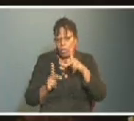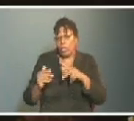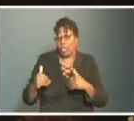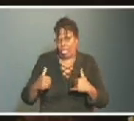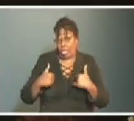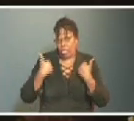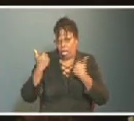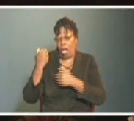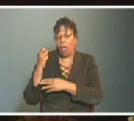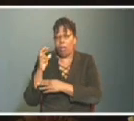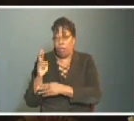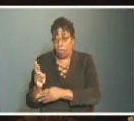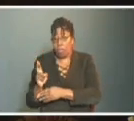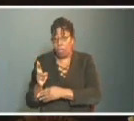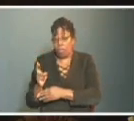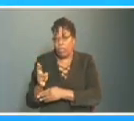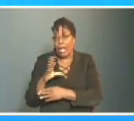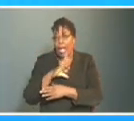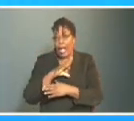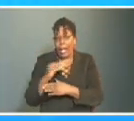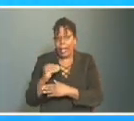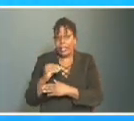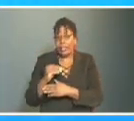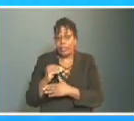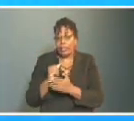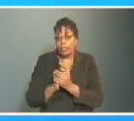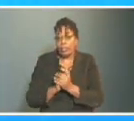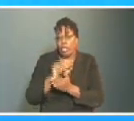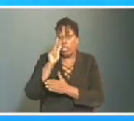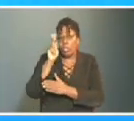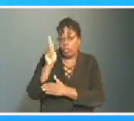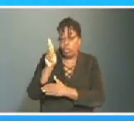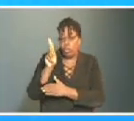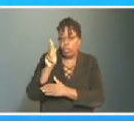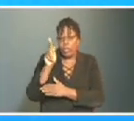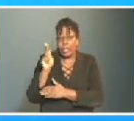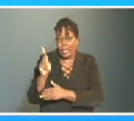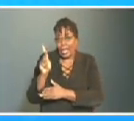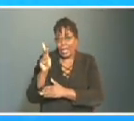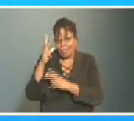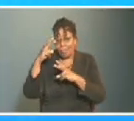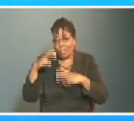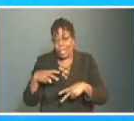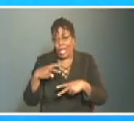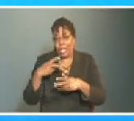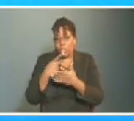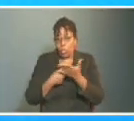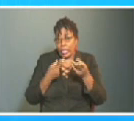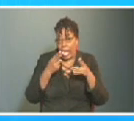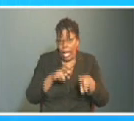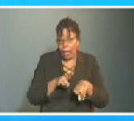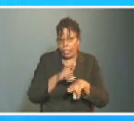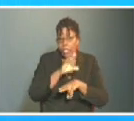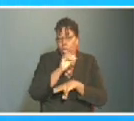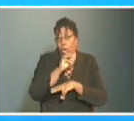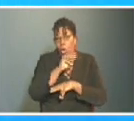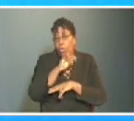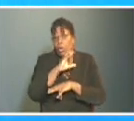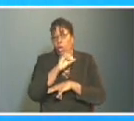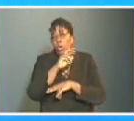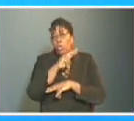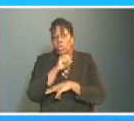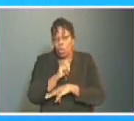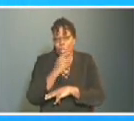Is generally younger, and when the United Kingdom analyzed what was happening with their Omicron situation, they found that